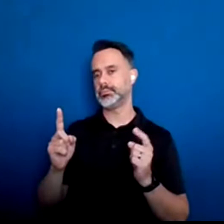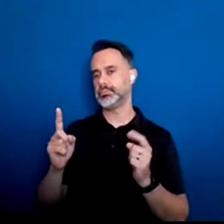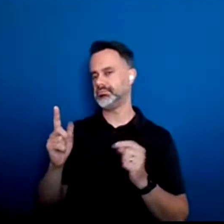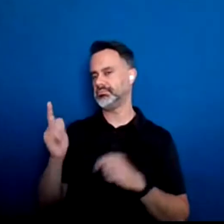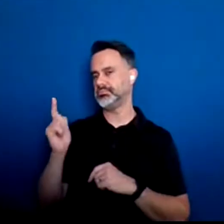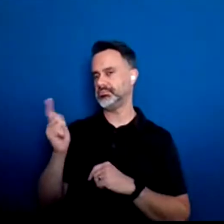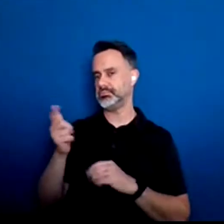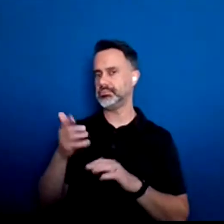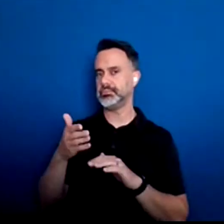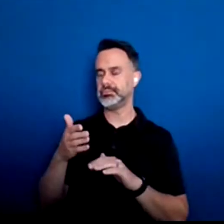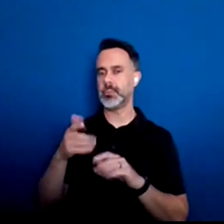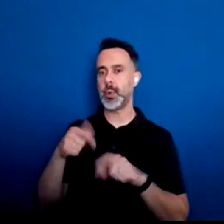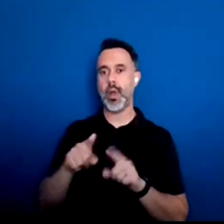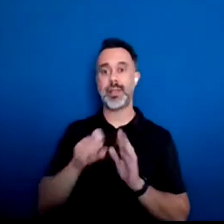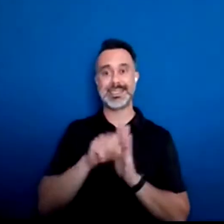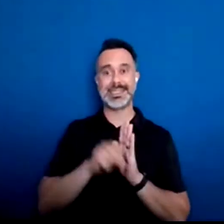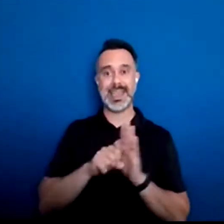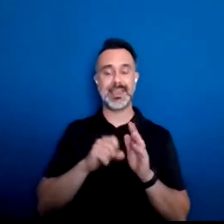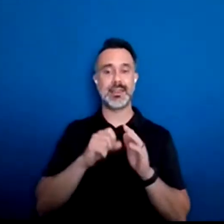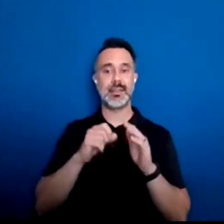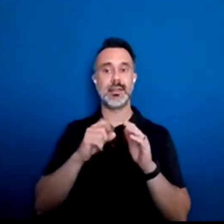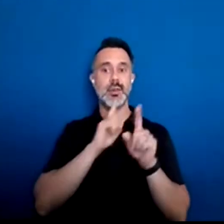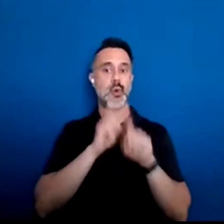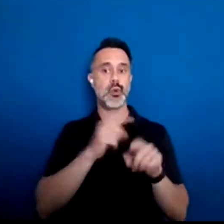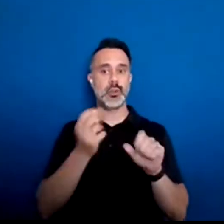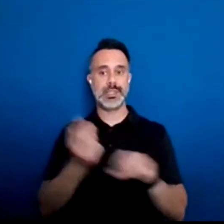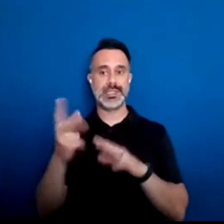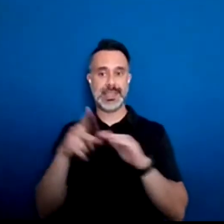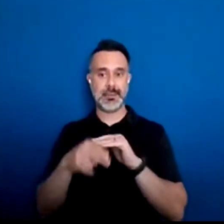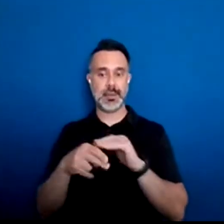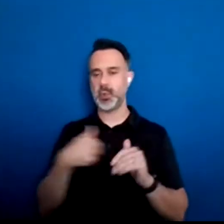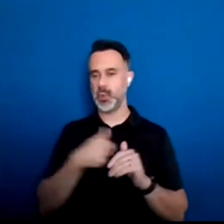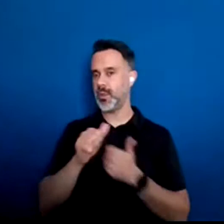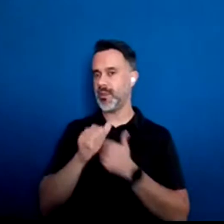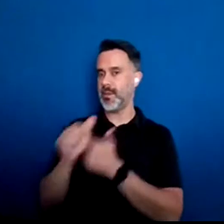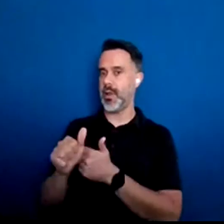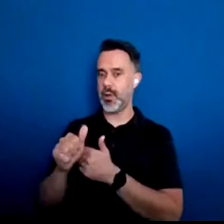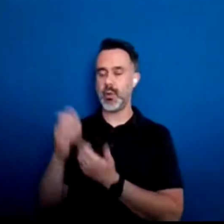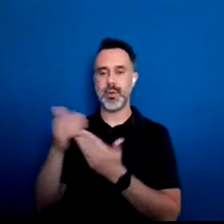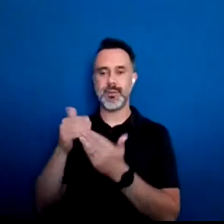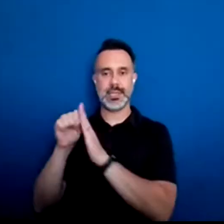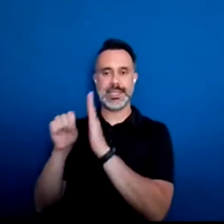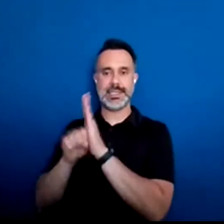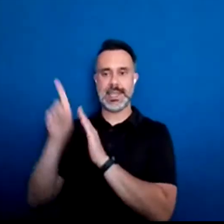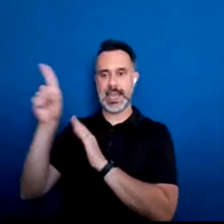are terminated. So we will just be following the guidance from the state.